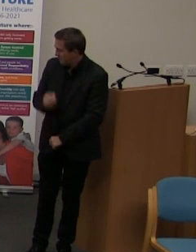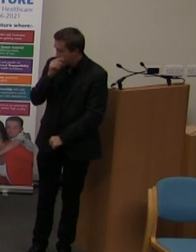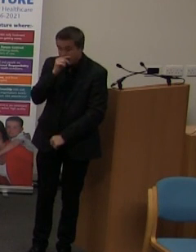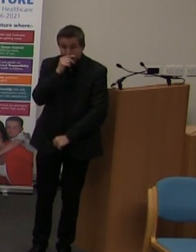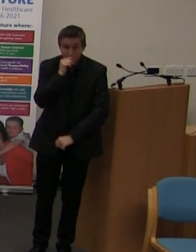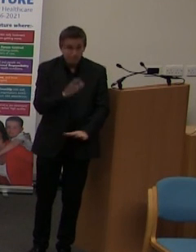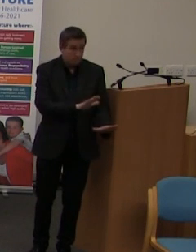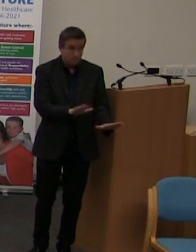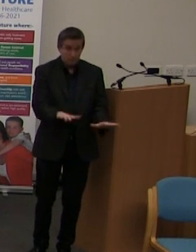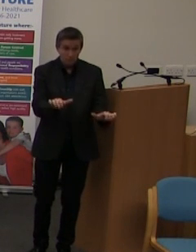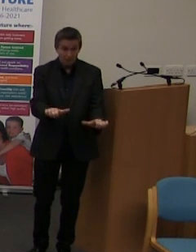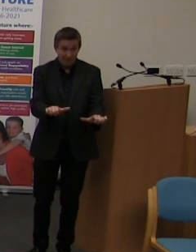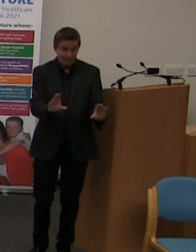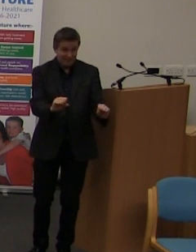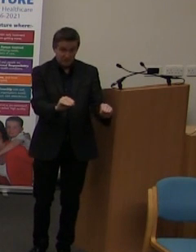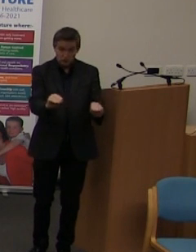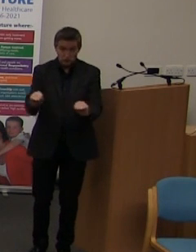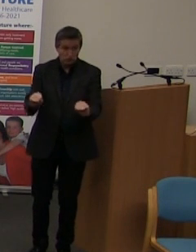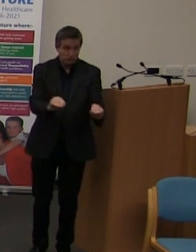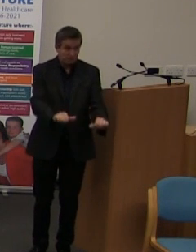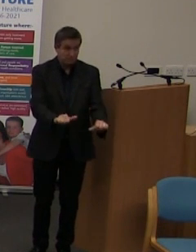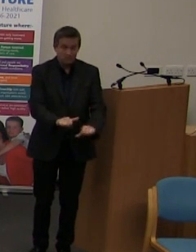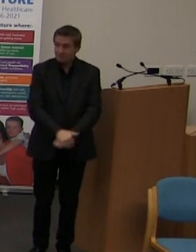Okay, so that all the questions?